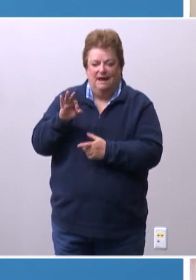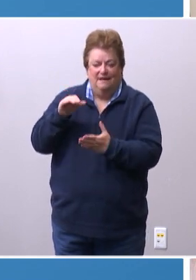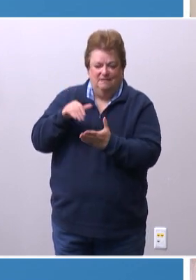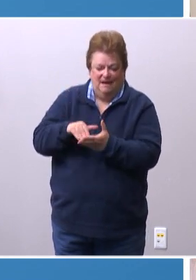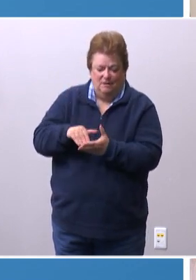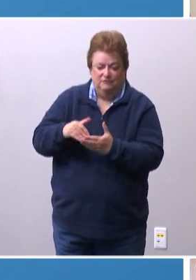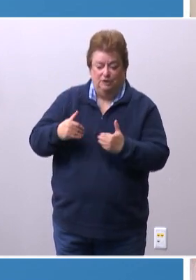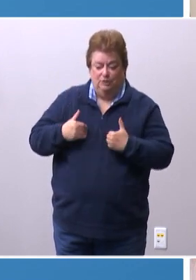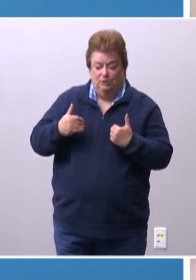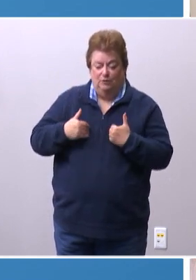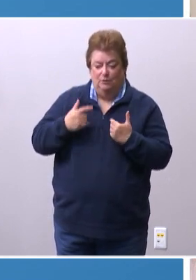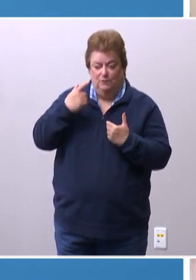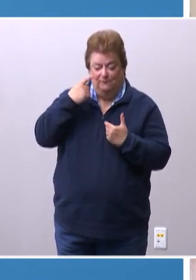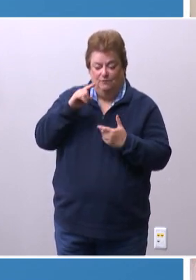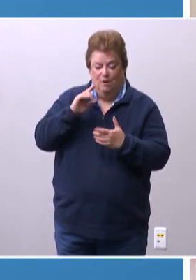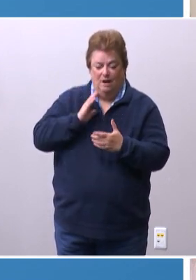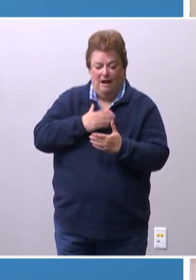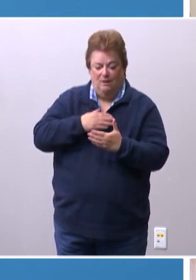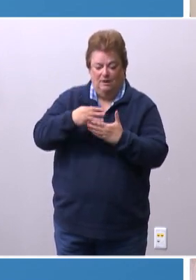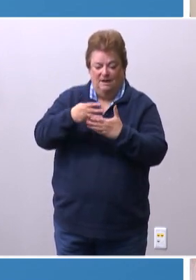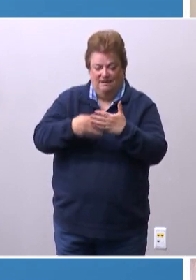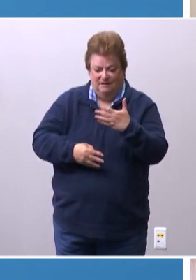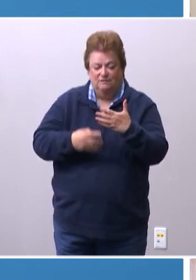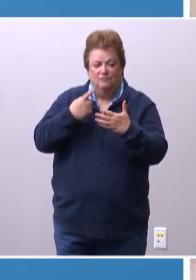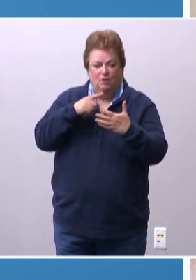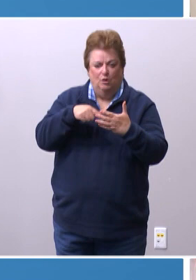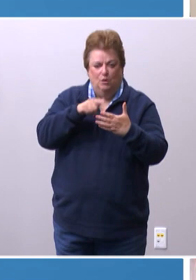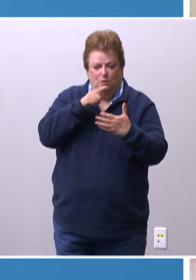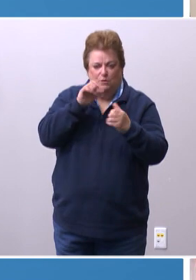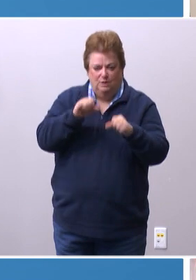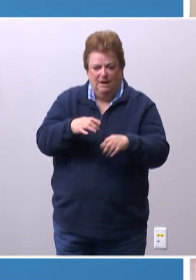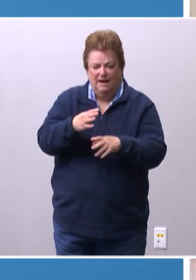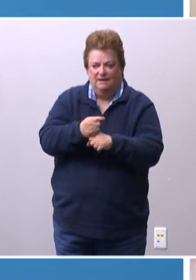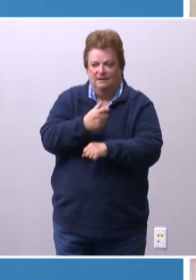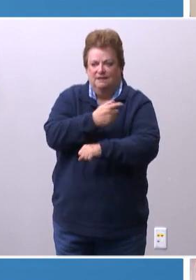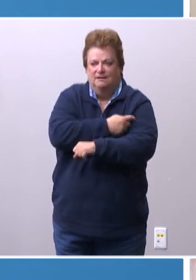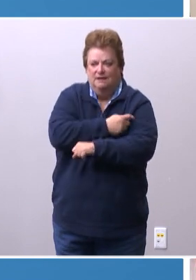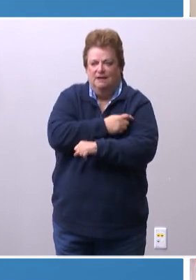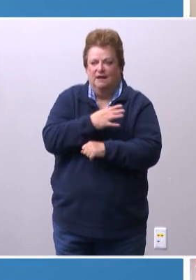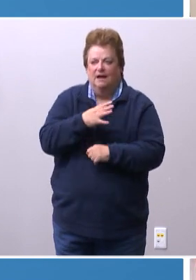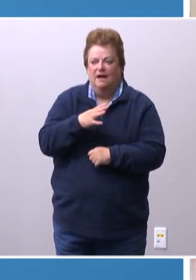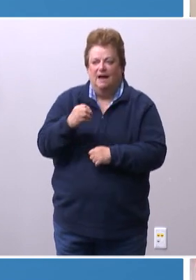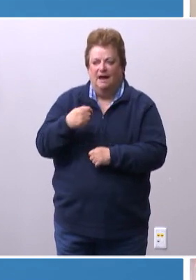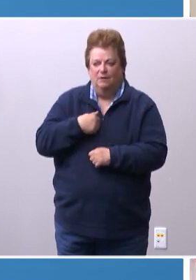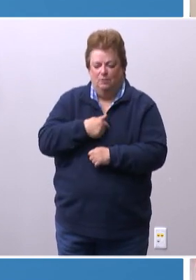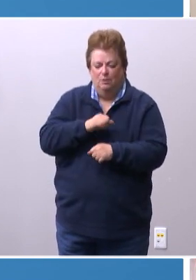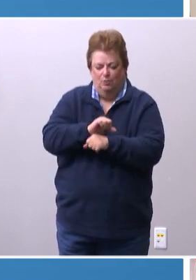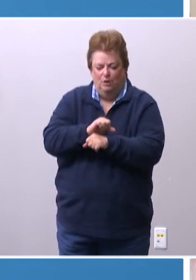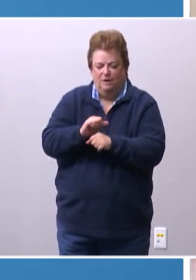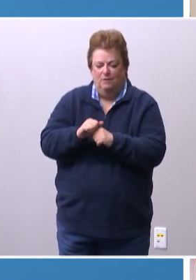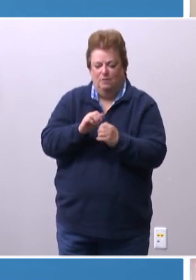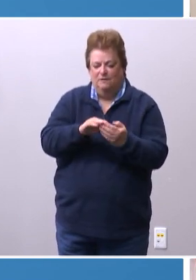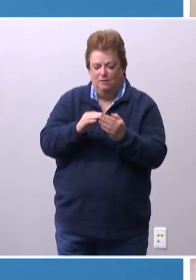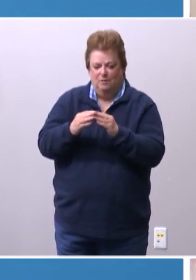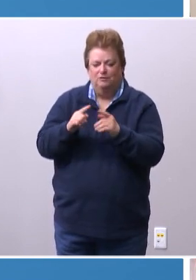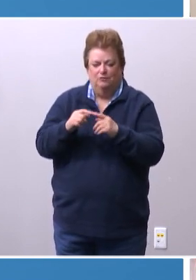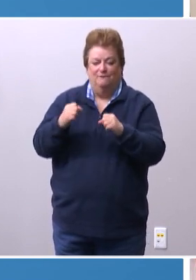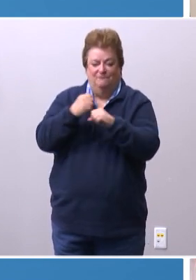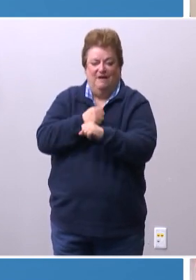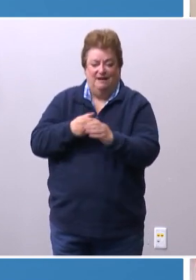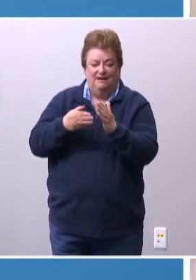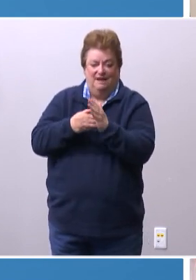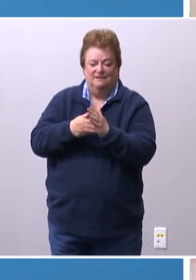the list of those who are eligible for vaccine and aiding in our community's progress in this fight against the